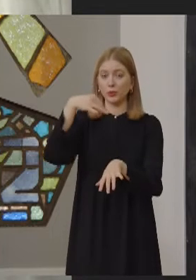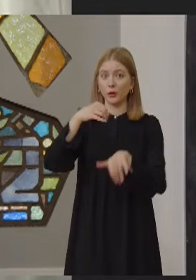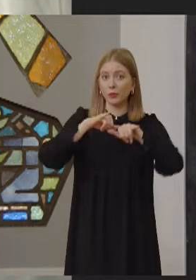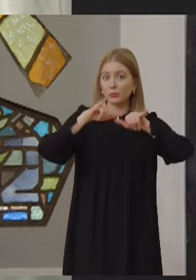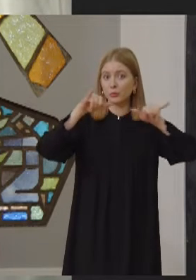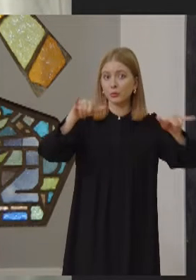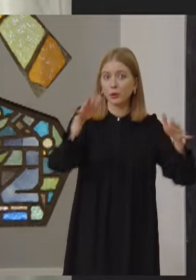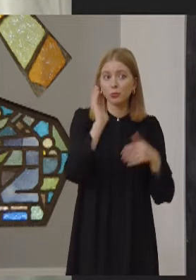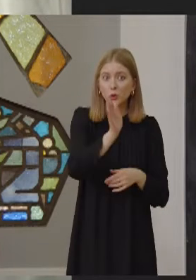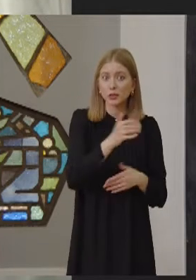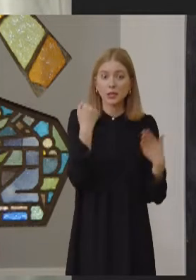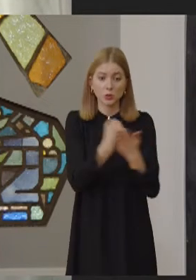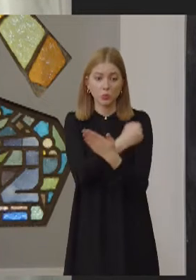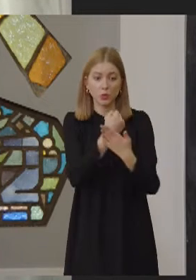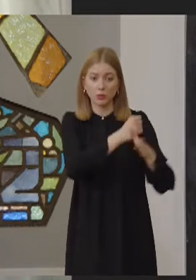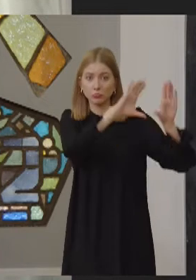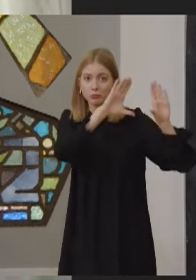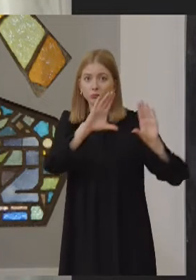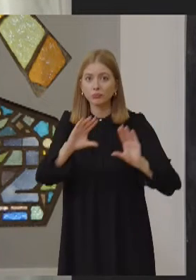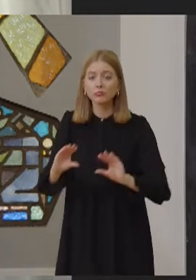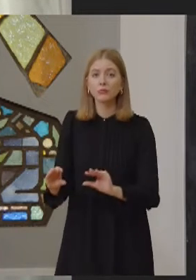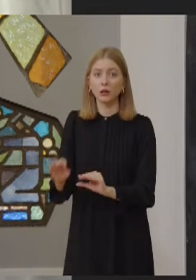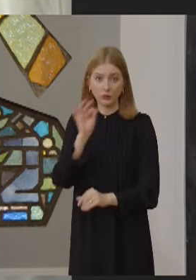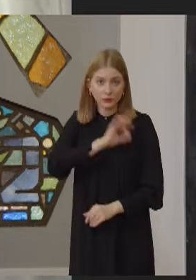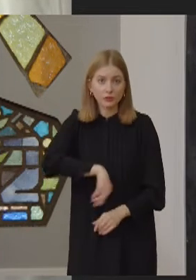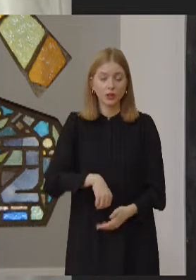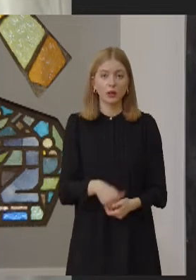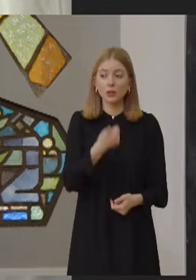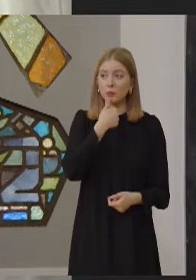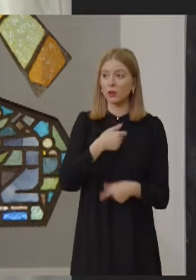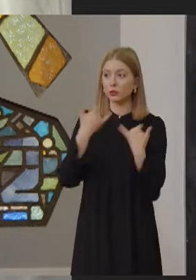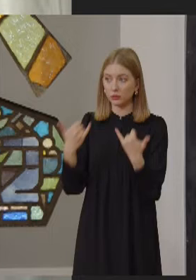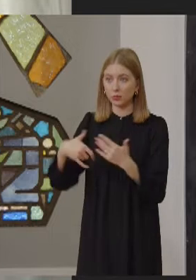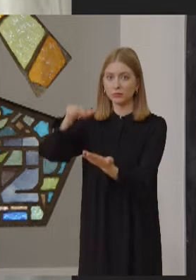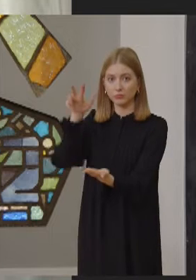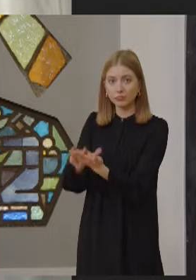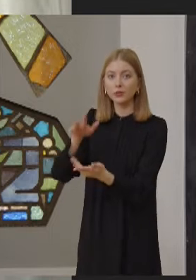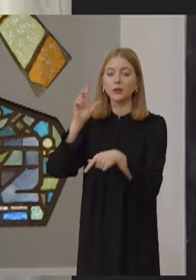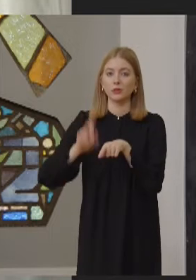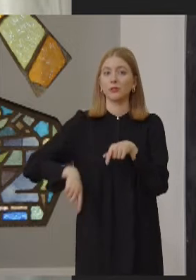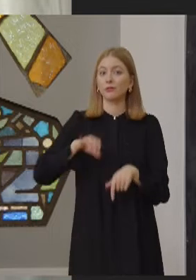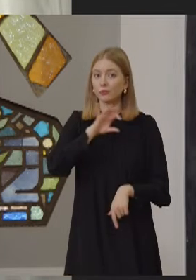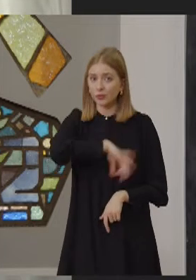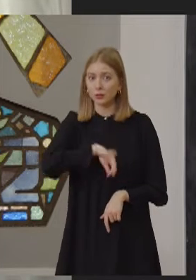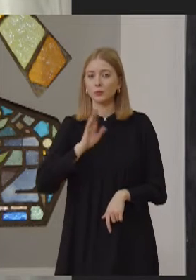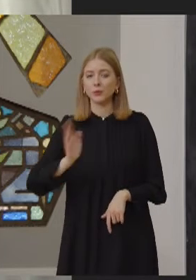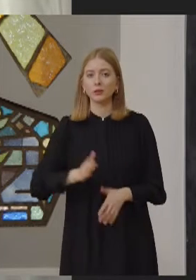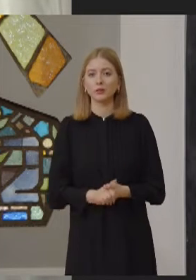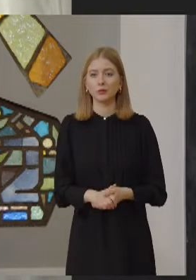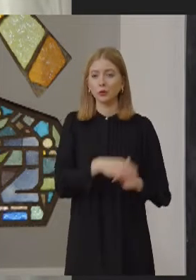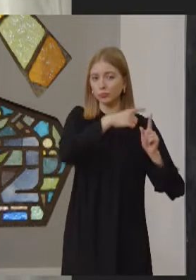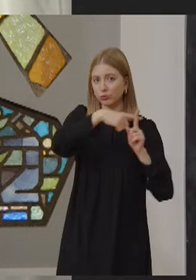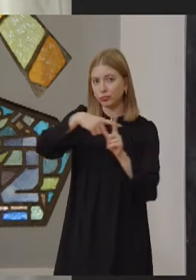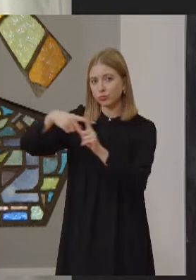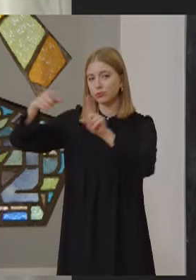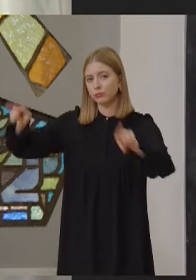the society adapts to them. And we see the decrease of violence in this case. And the